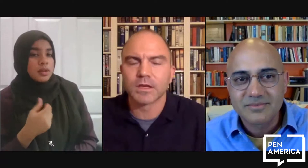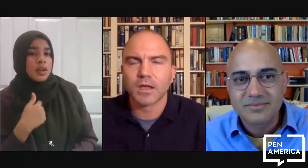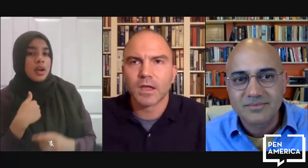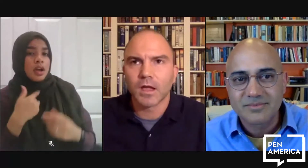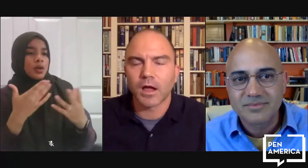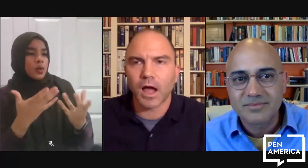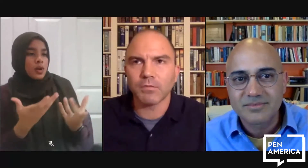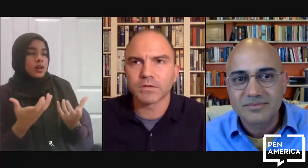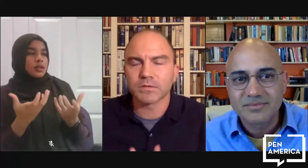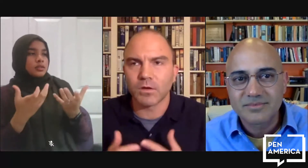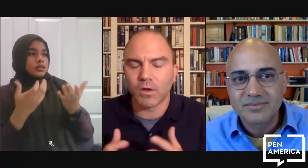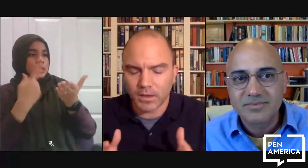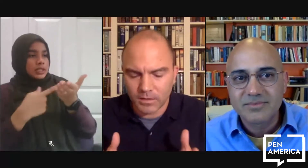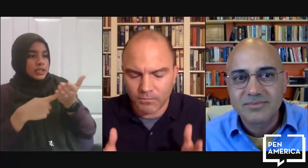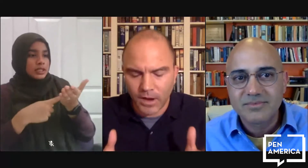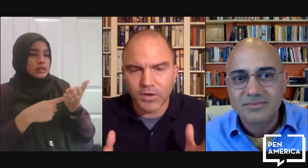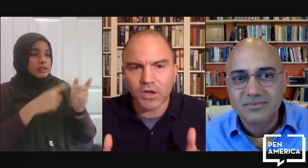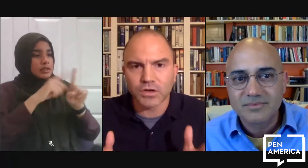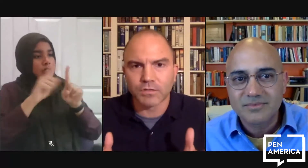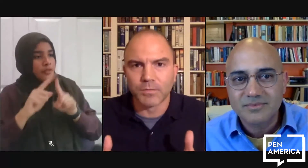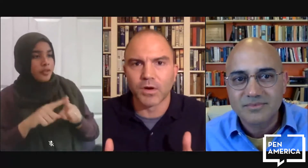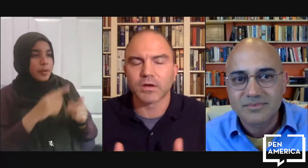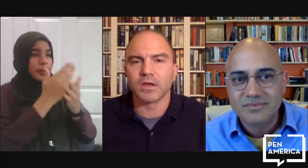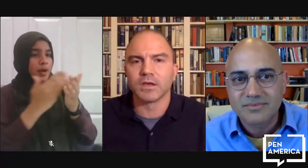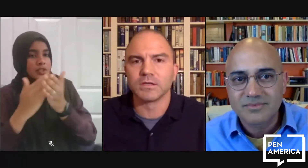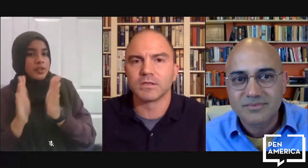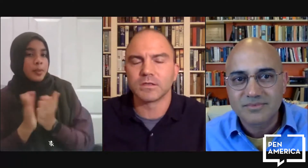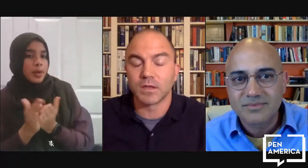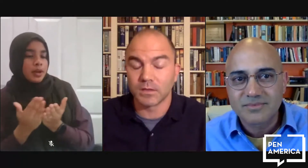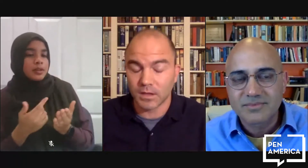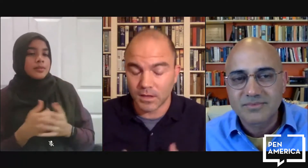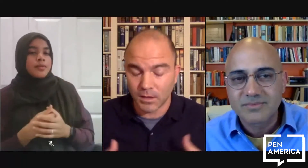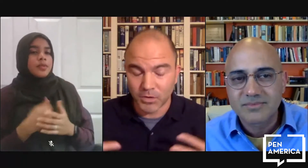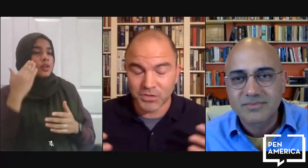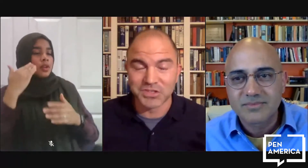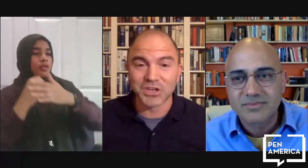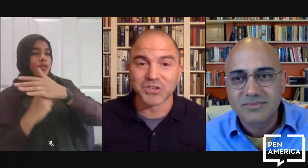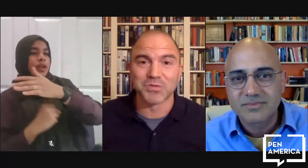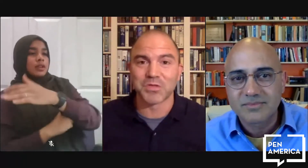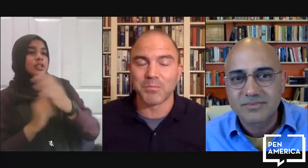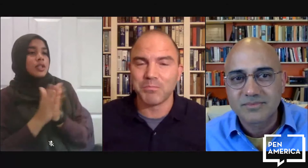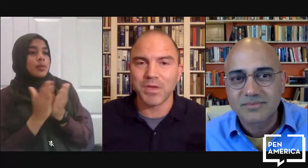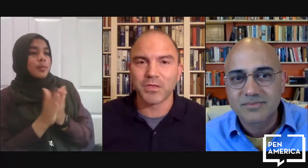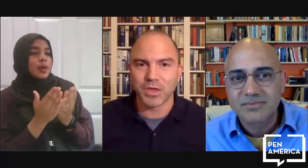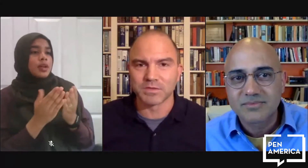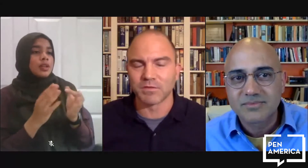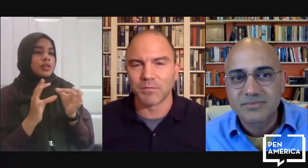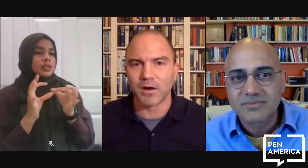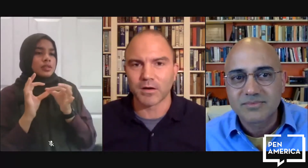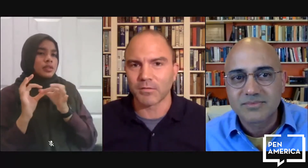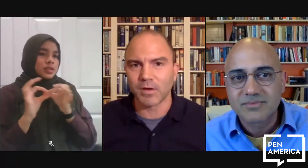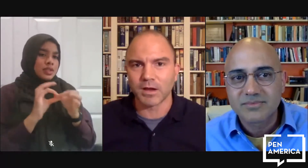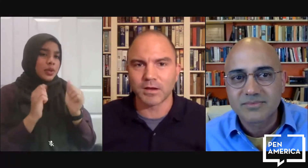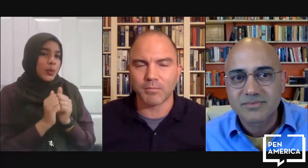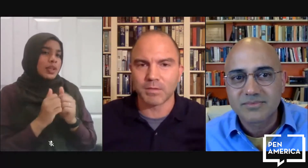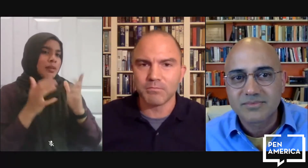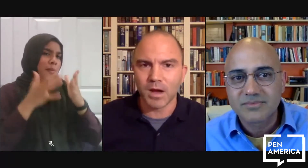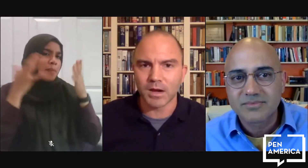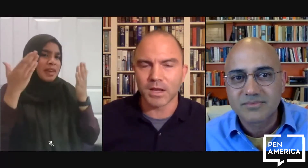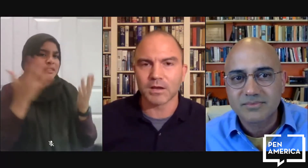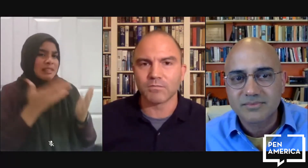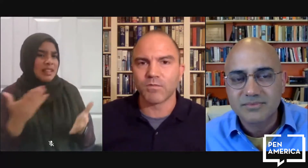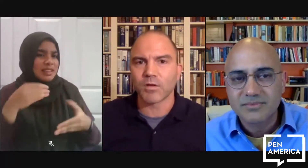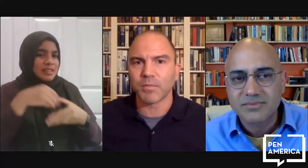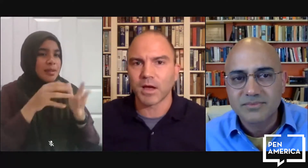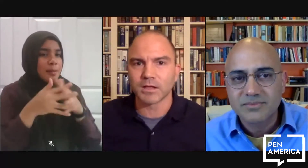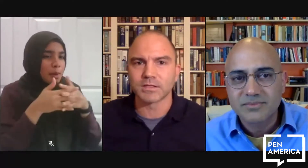this. You know, the foundation of the book is a book that deals with the big themes of America, right? I mean,